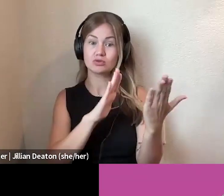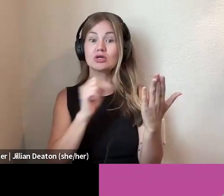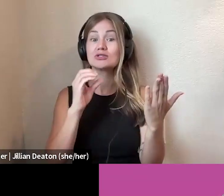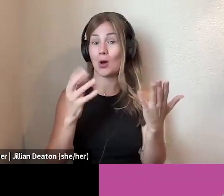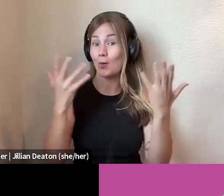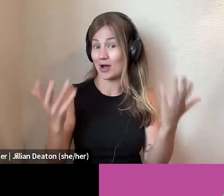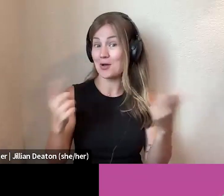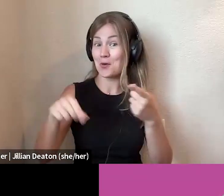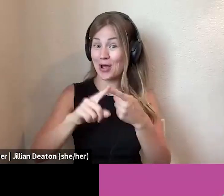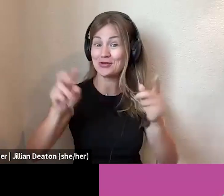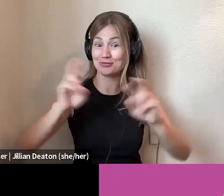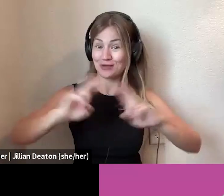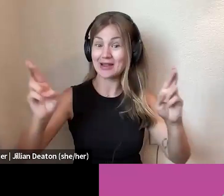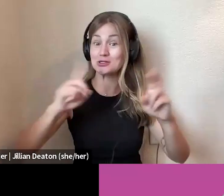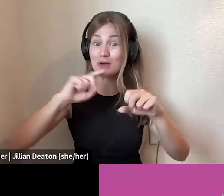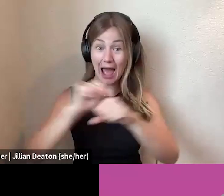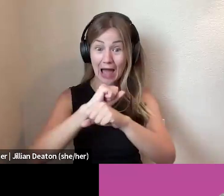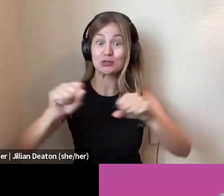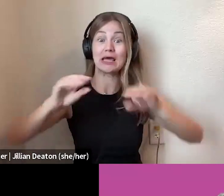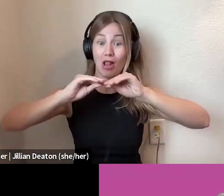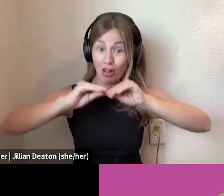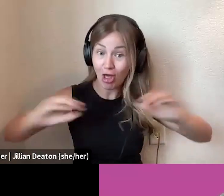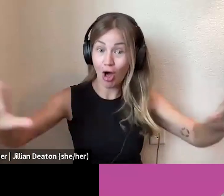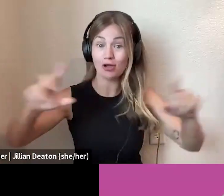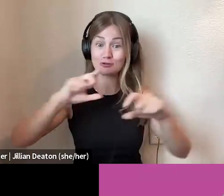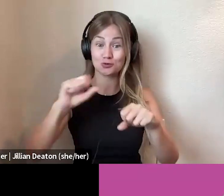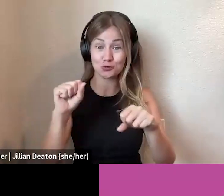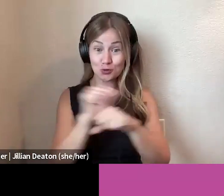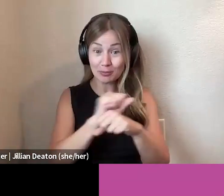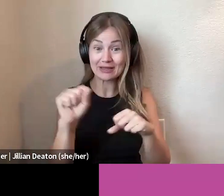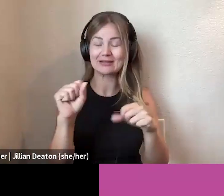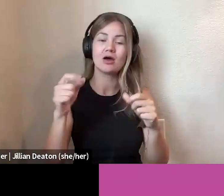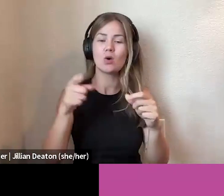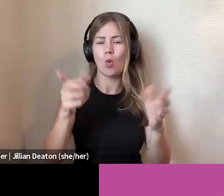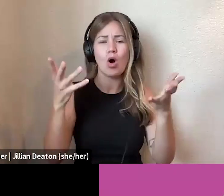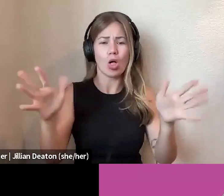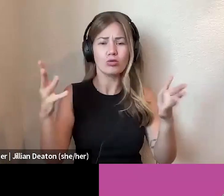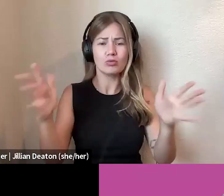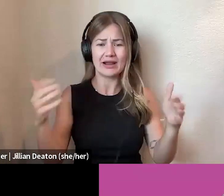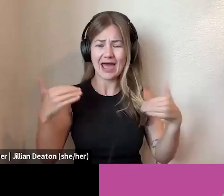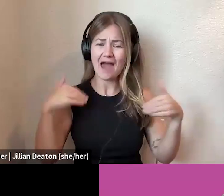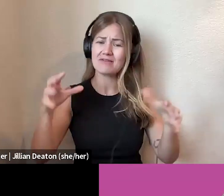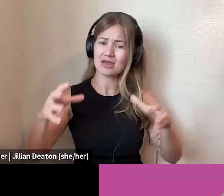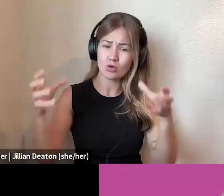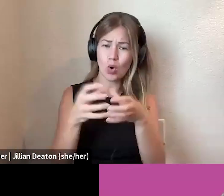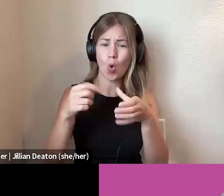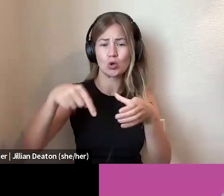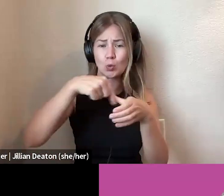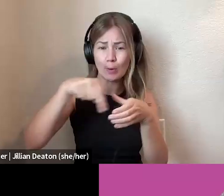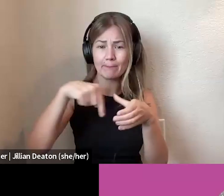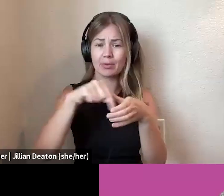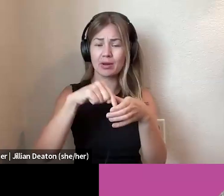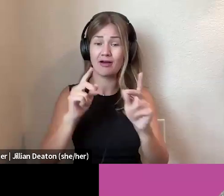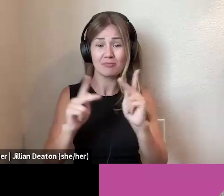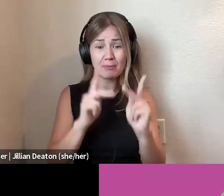time you relaunched or started or the new season is up, you already have a core set of constituents who can advocate for you, who